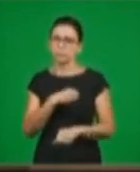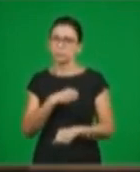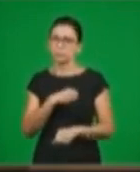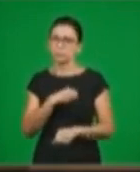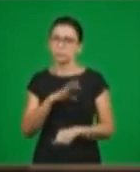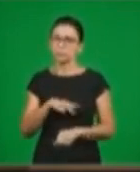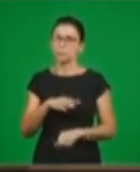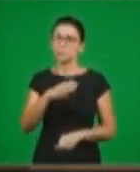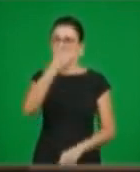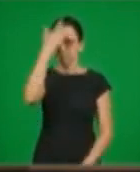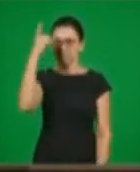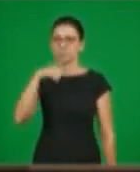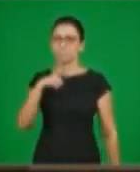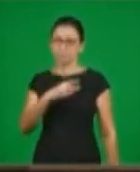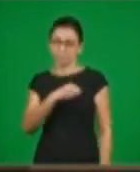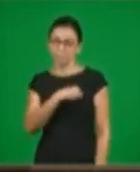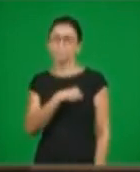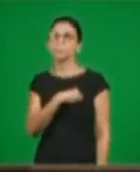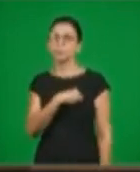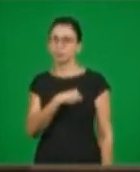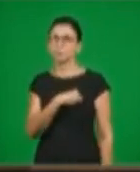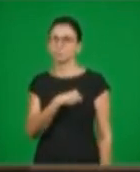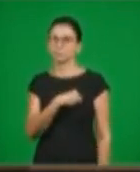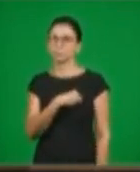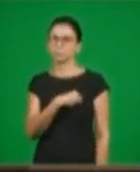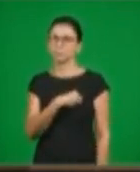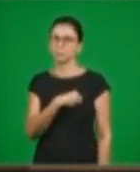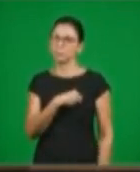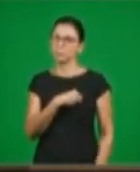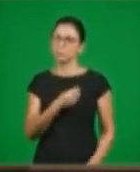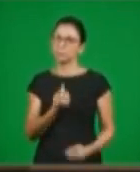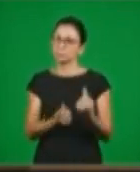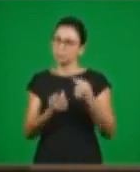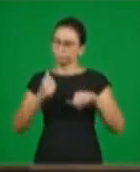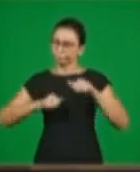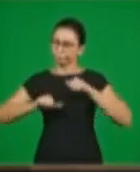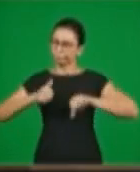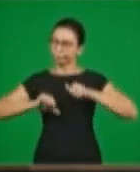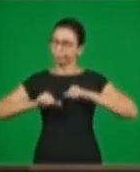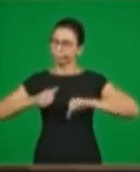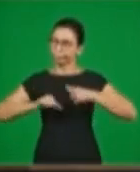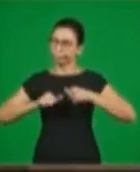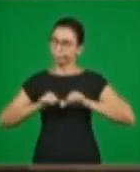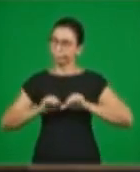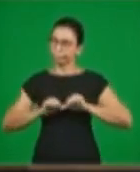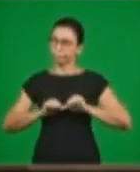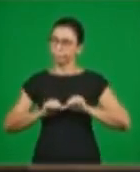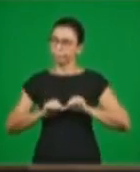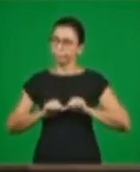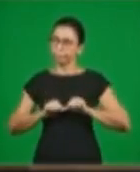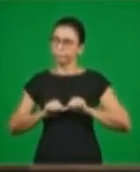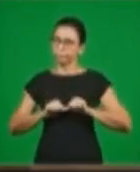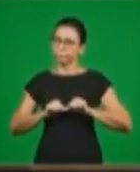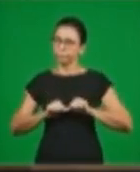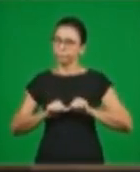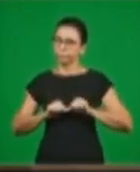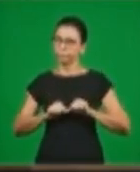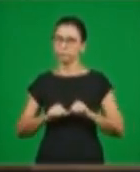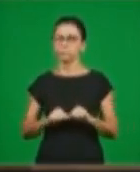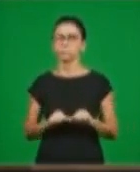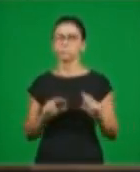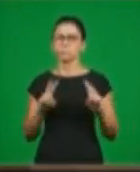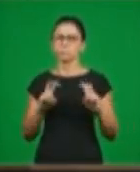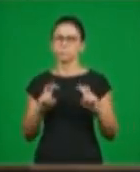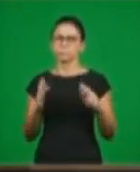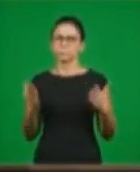So, the sin is not on the beach or in a place. No, the sins are in the people. So it's not a subject for